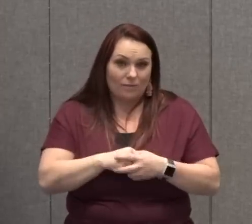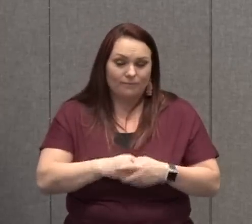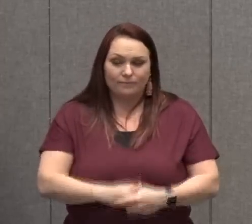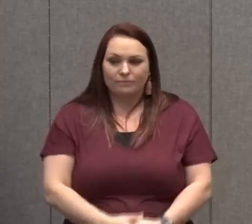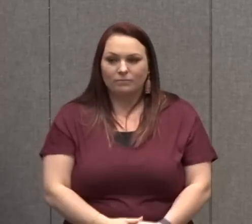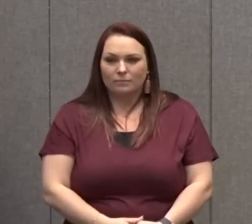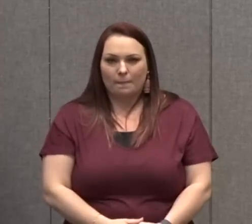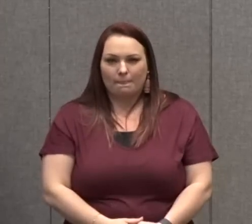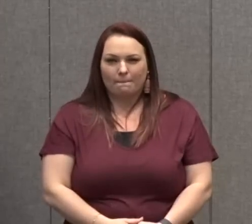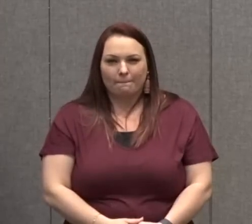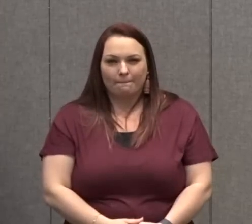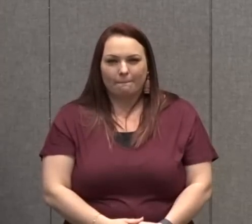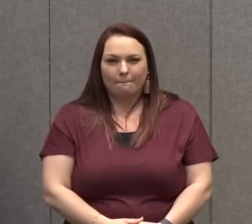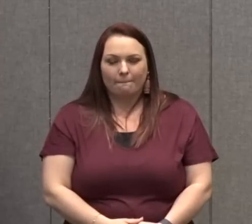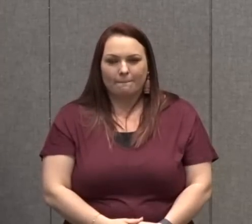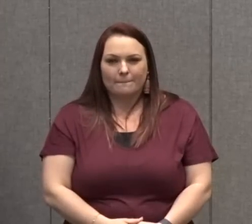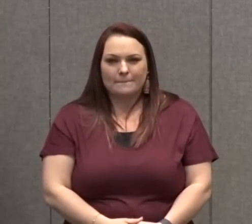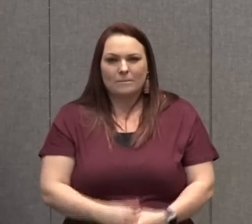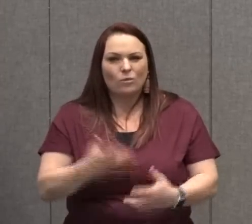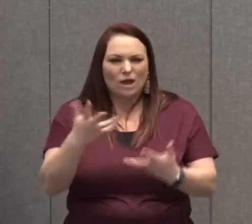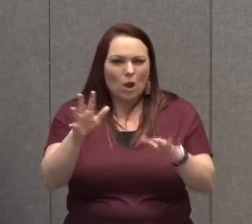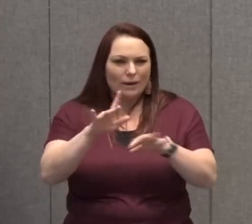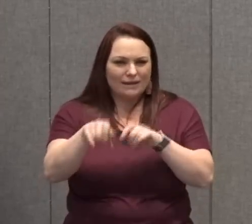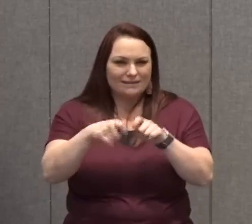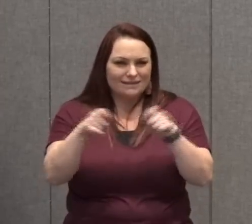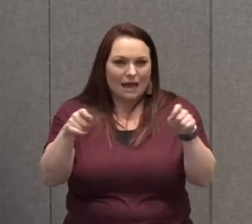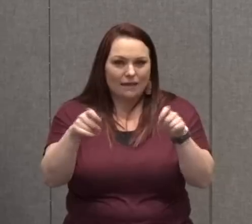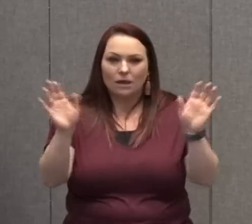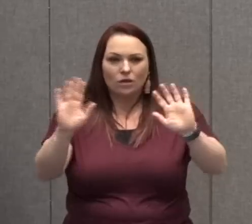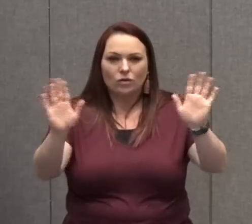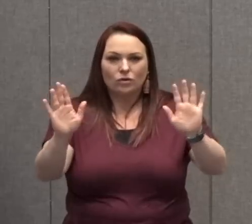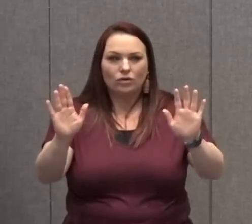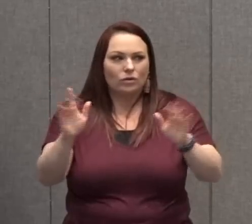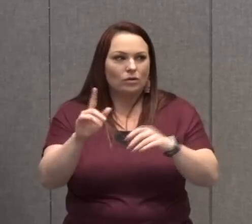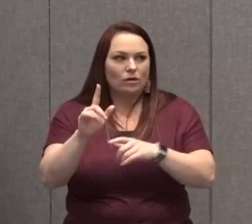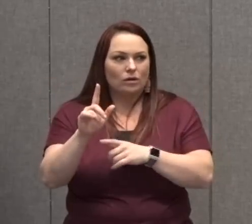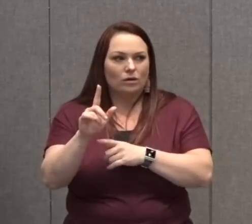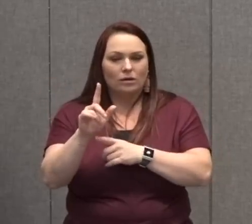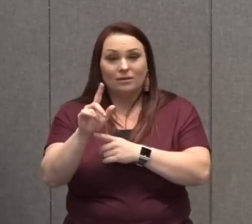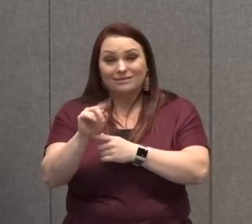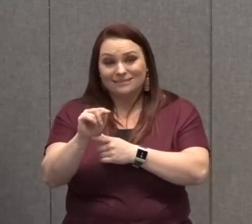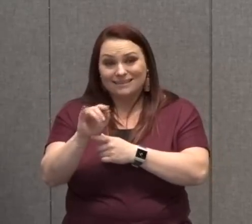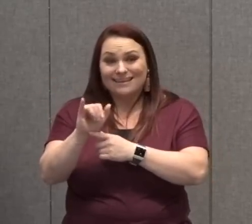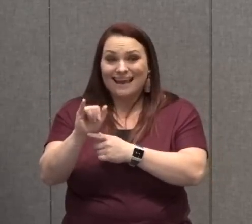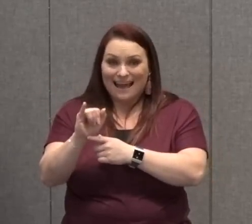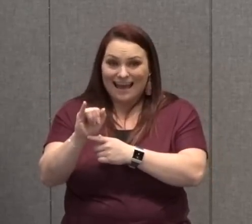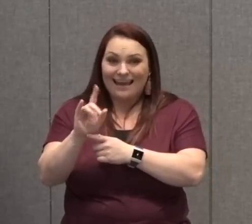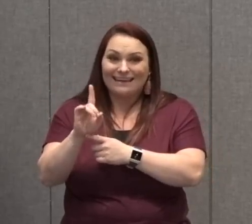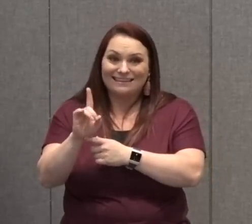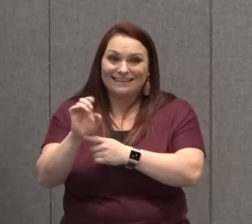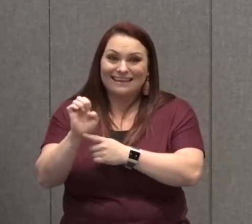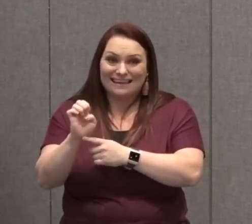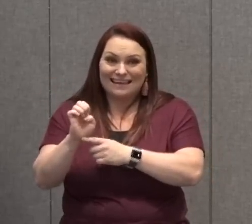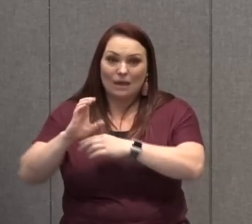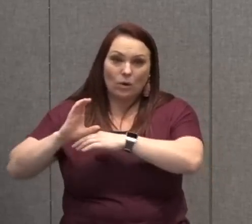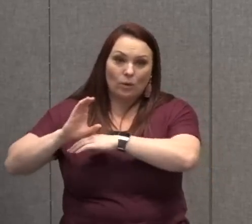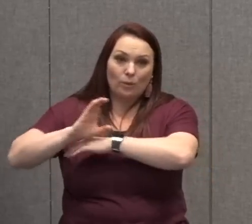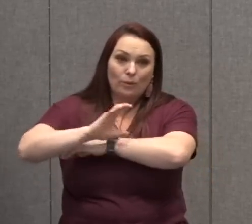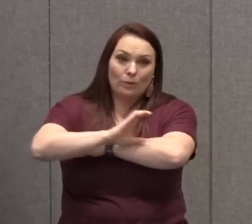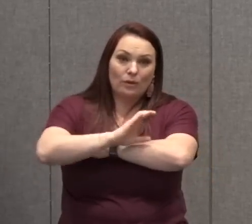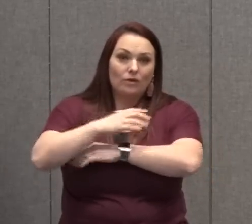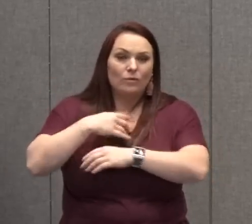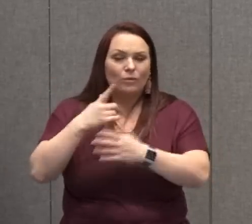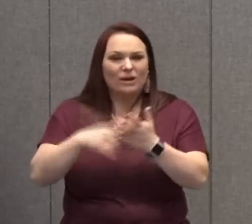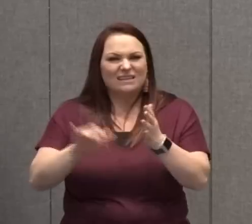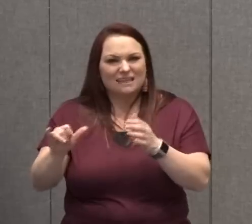tide did we already do tide here no like tide t-i-d-e whoa that what is that a